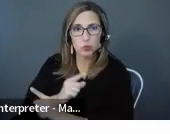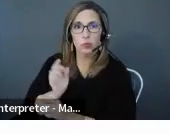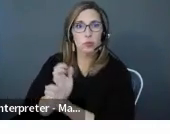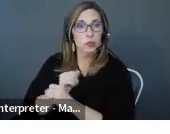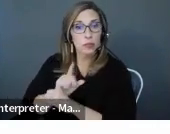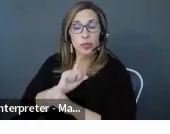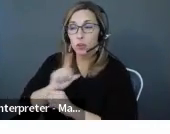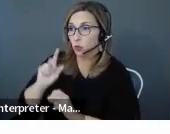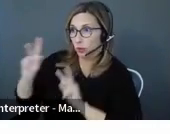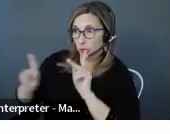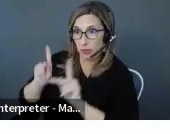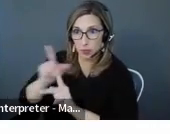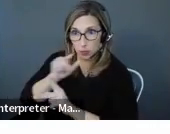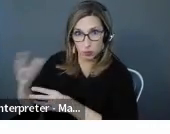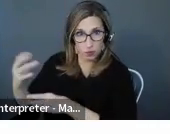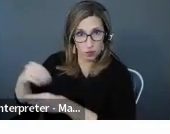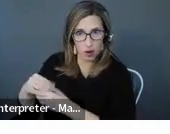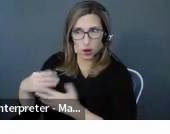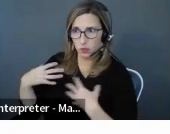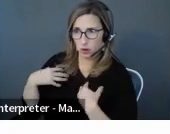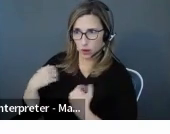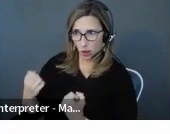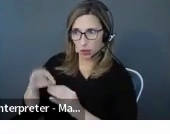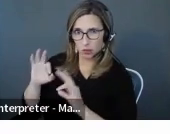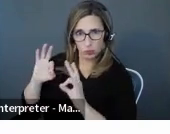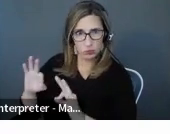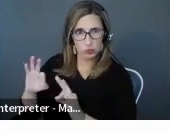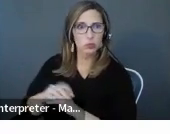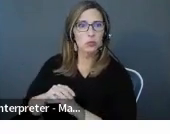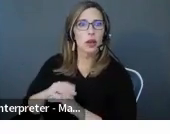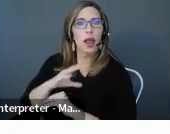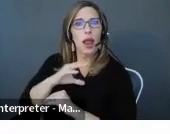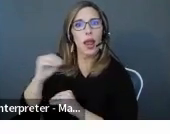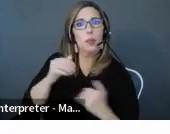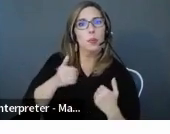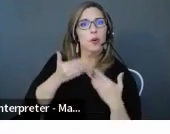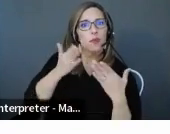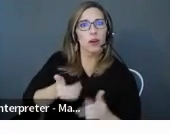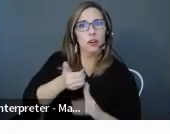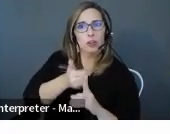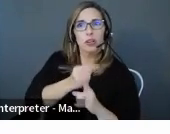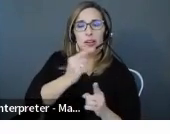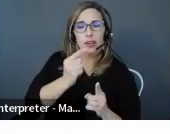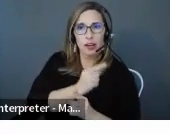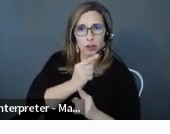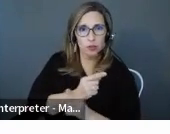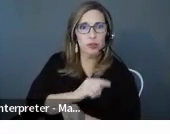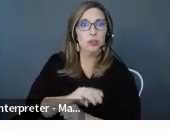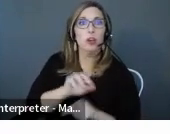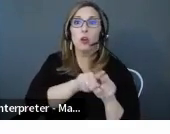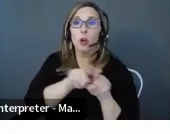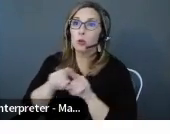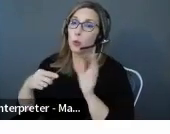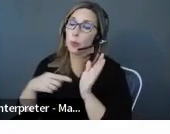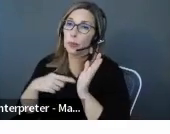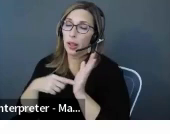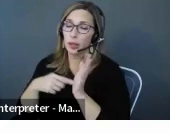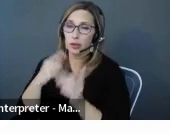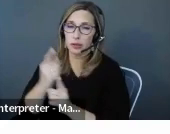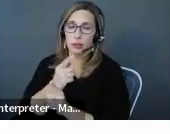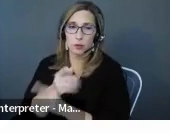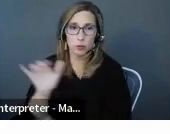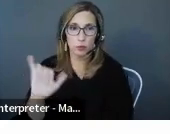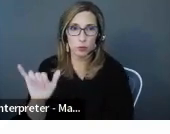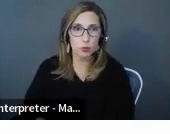waiver participants, adequacy of qualified providers, and financial accuracy in billing. QMS reviews files